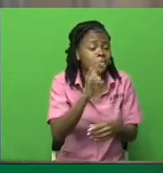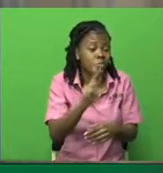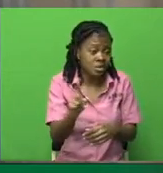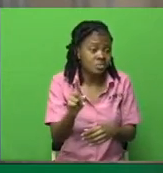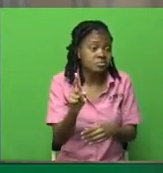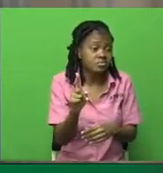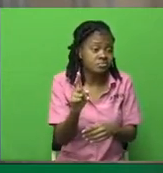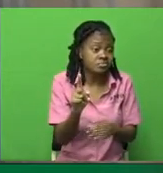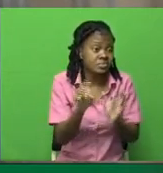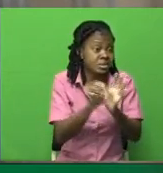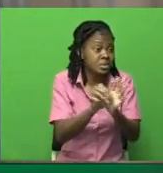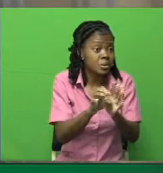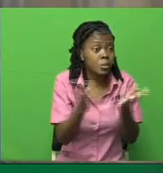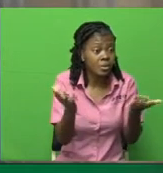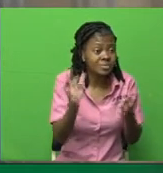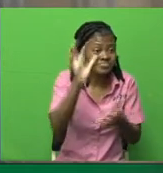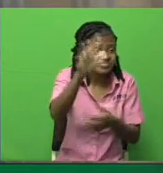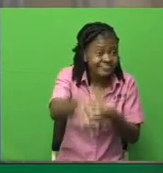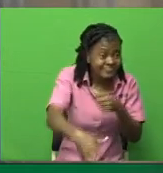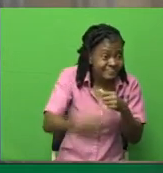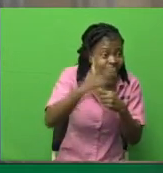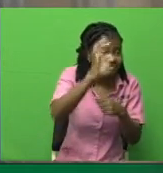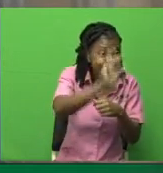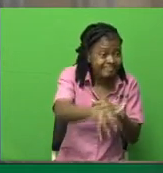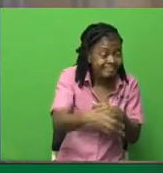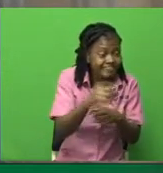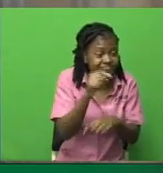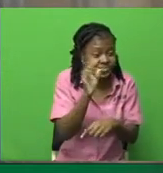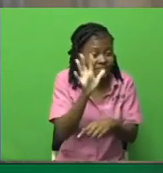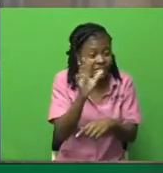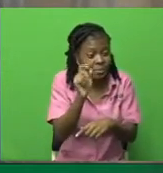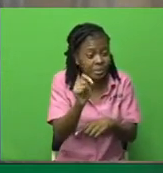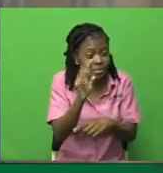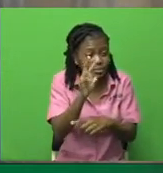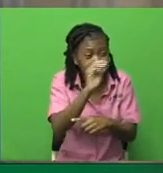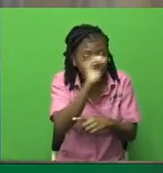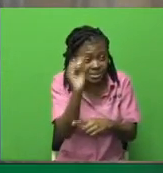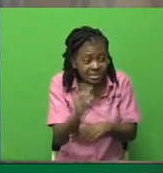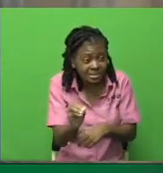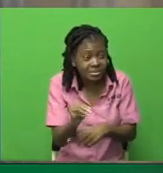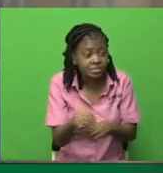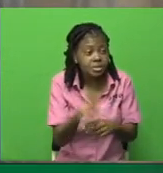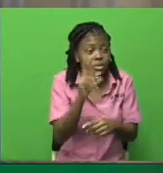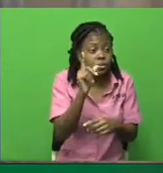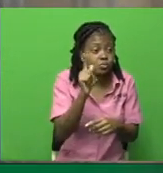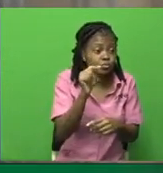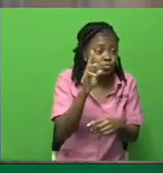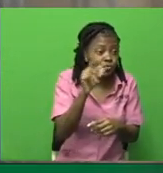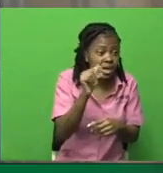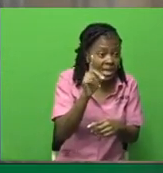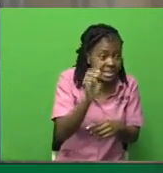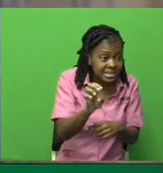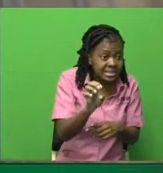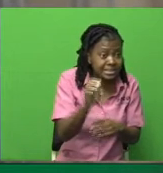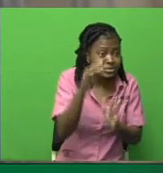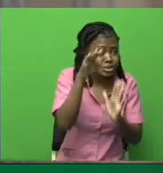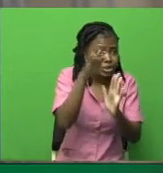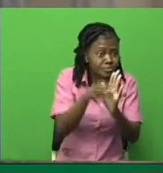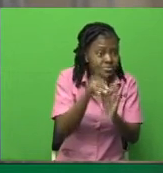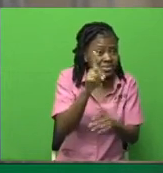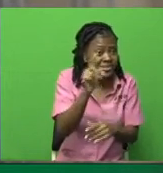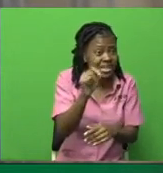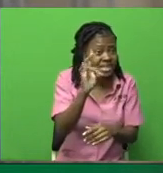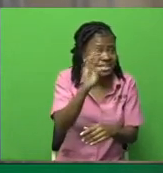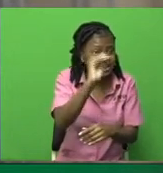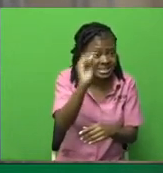Mining and quarrying a minus 5.2 percent trade and repairs minus 4.7 percent accommodation and